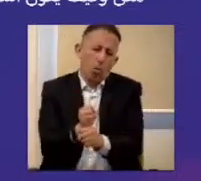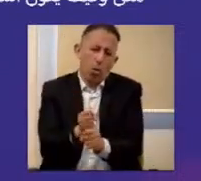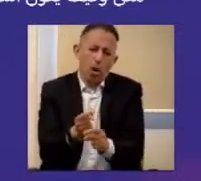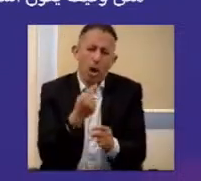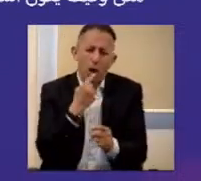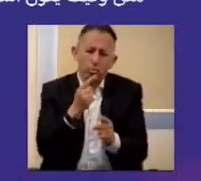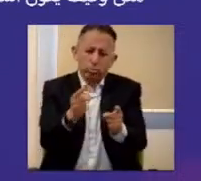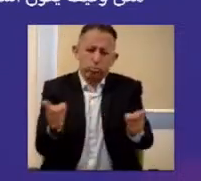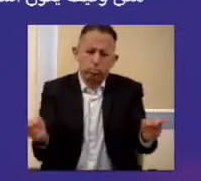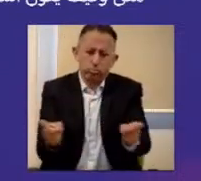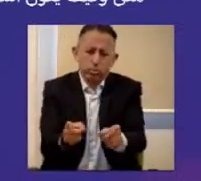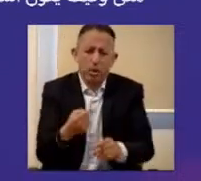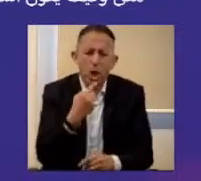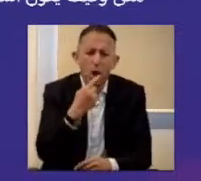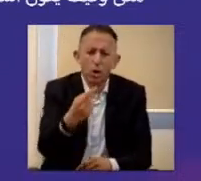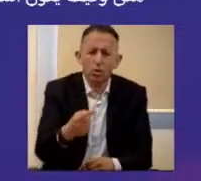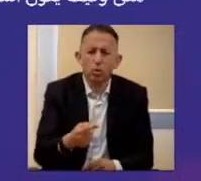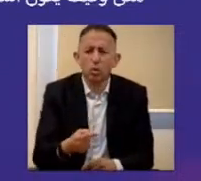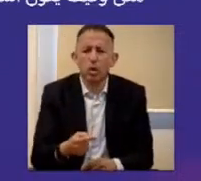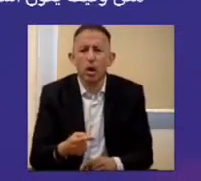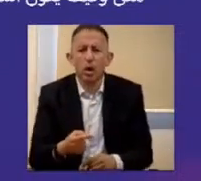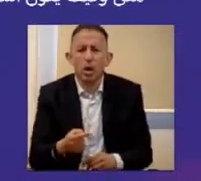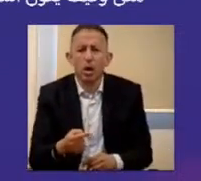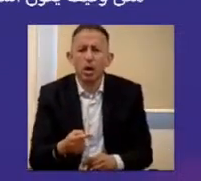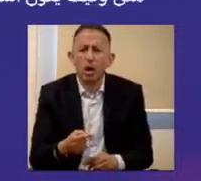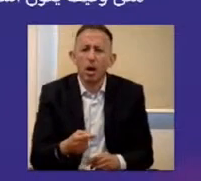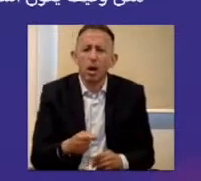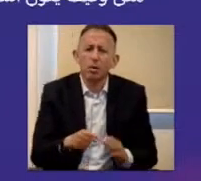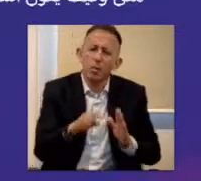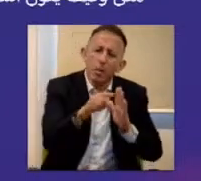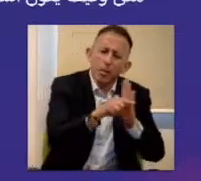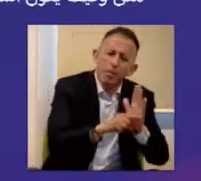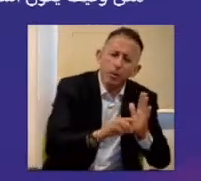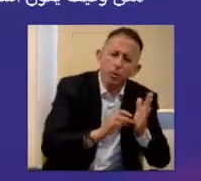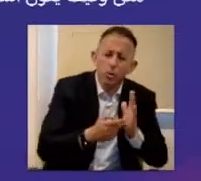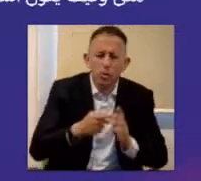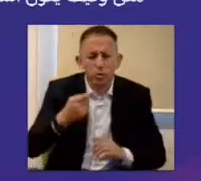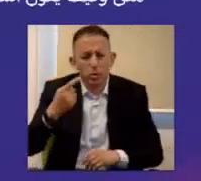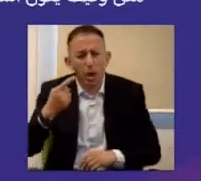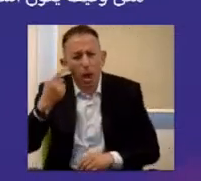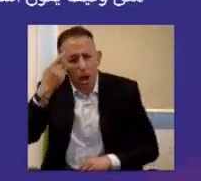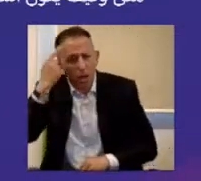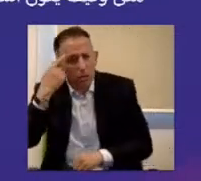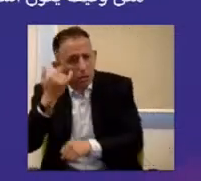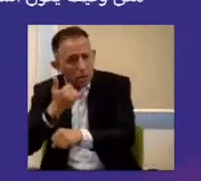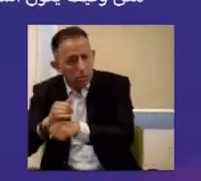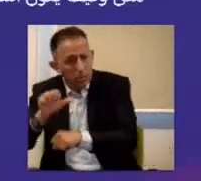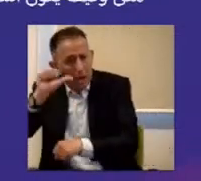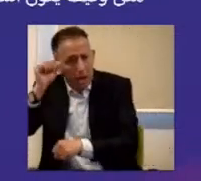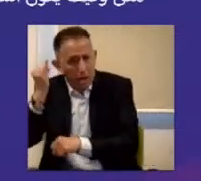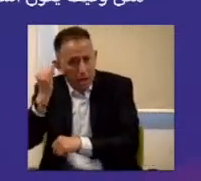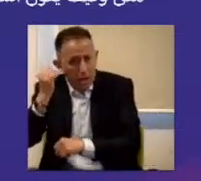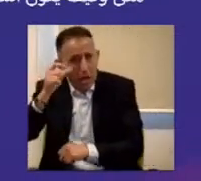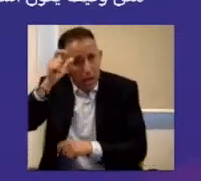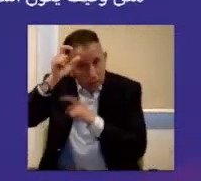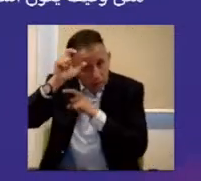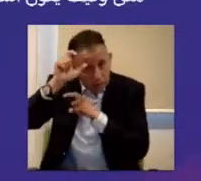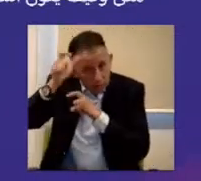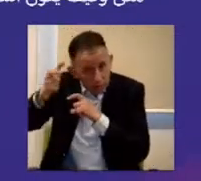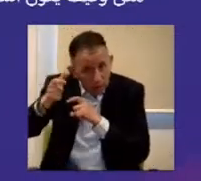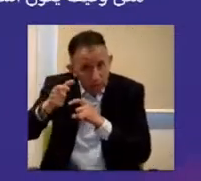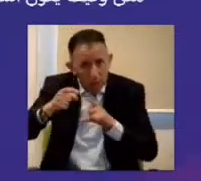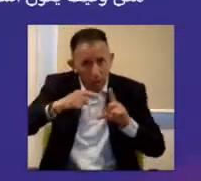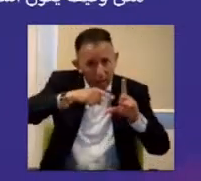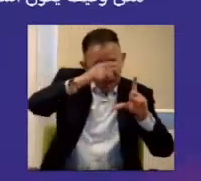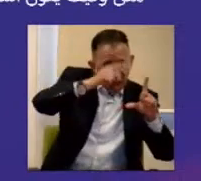and statistics, and induction, and optimization and constraints, with algorithms to integrate all of these.